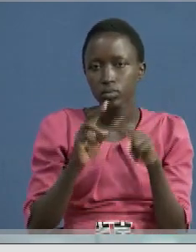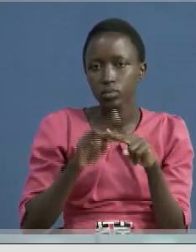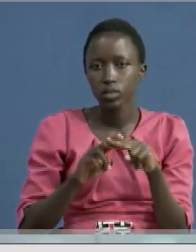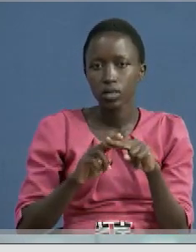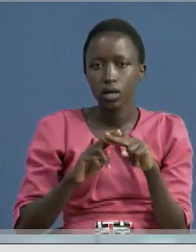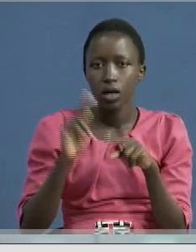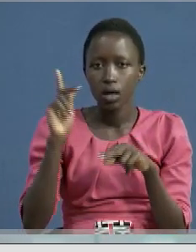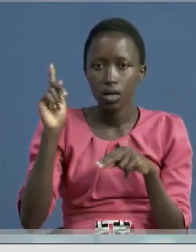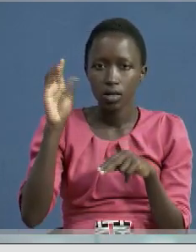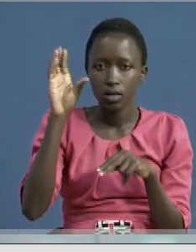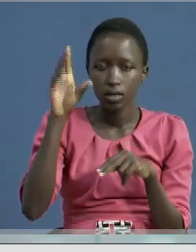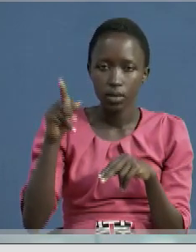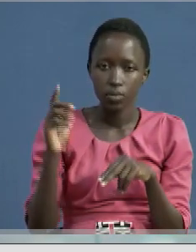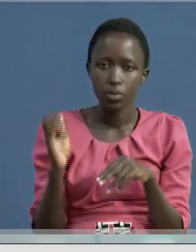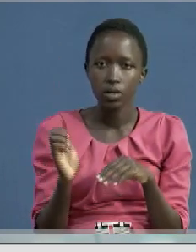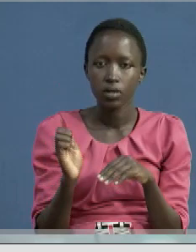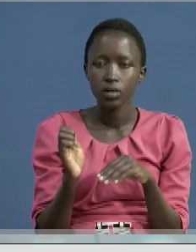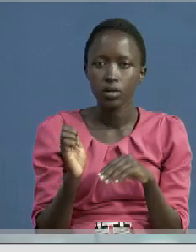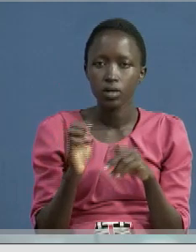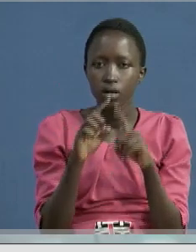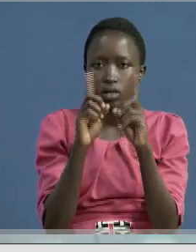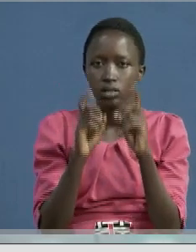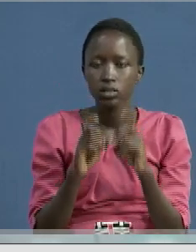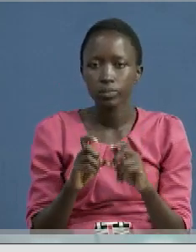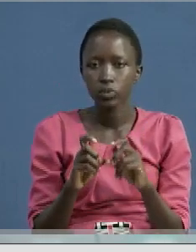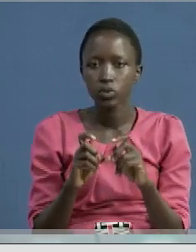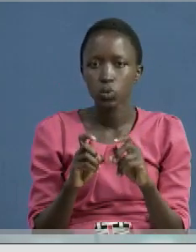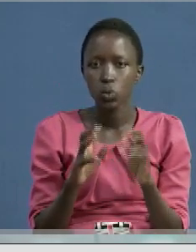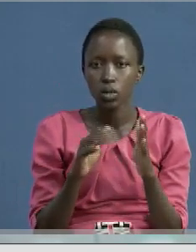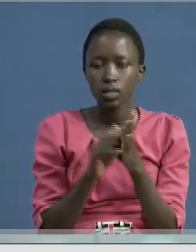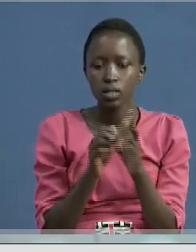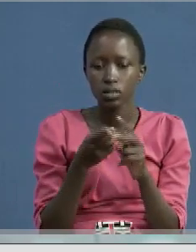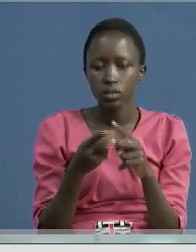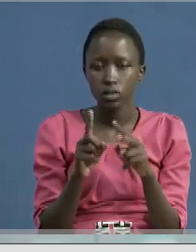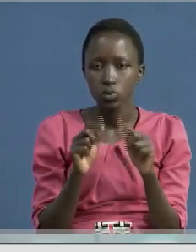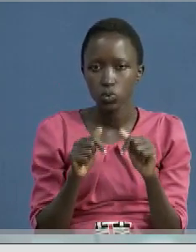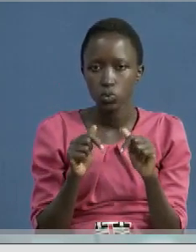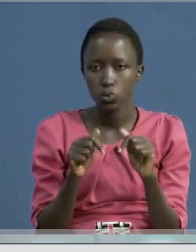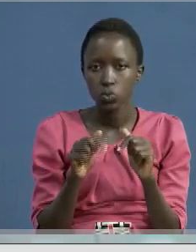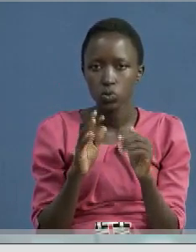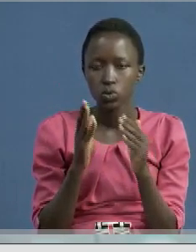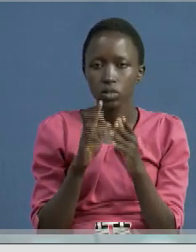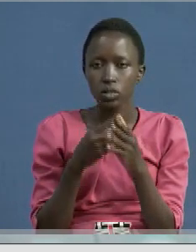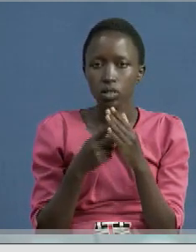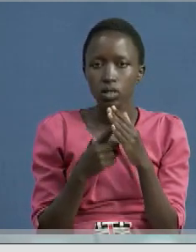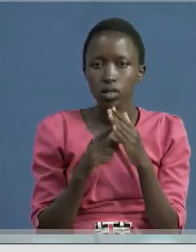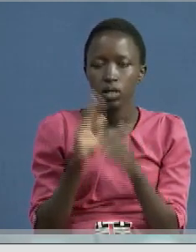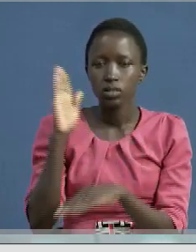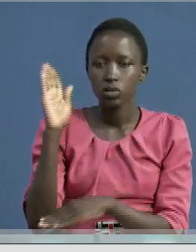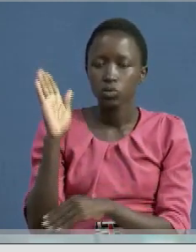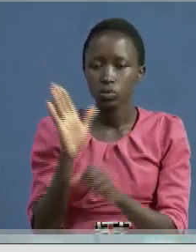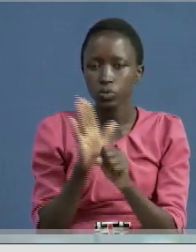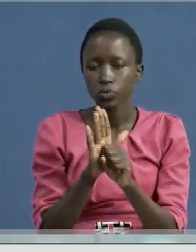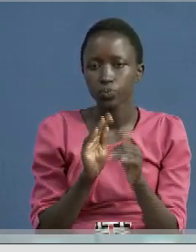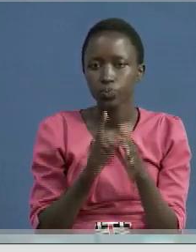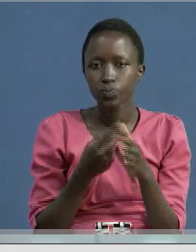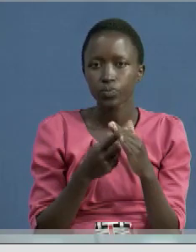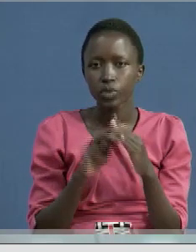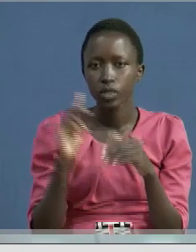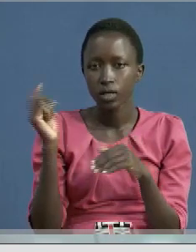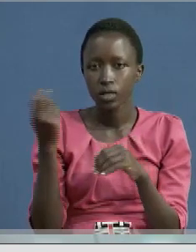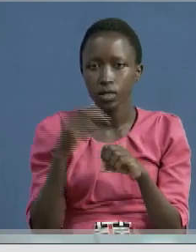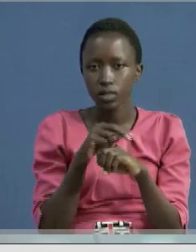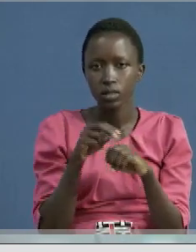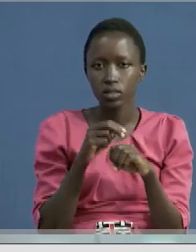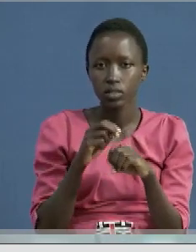Kenya Certificate of Primary Education examinations that commenced today amid tight security. The Kenya National